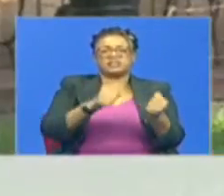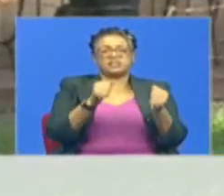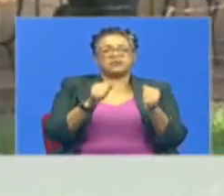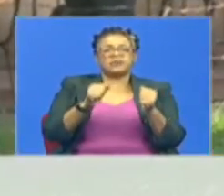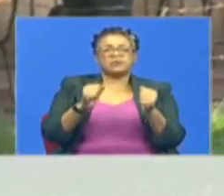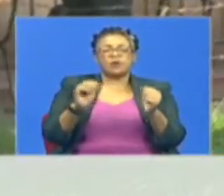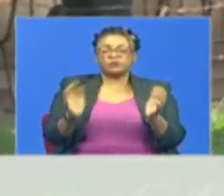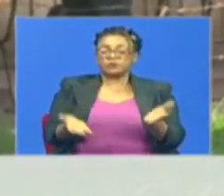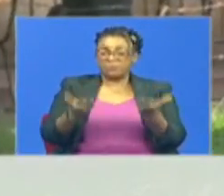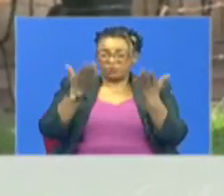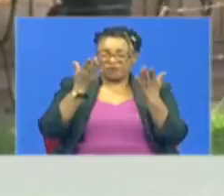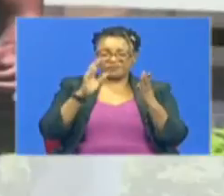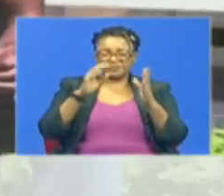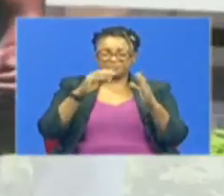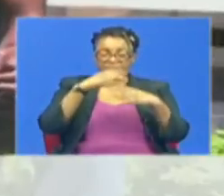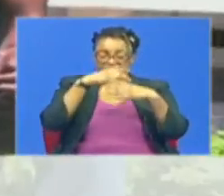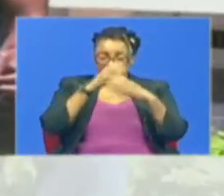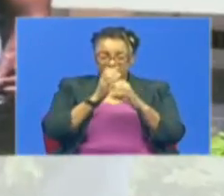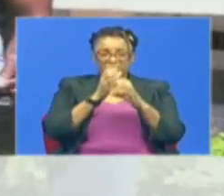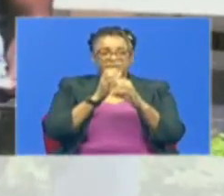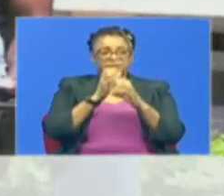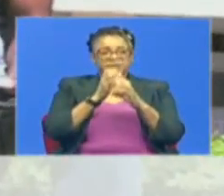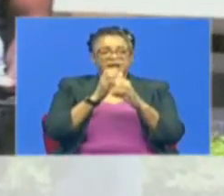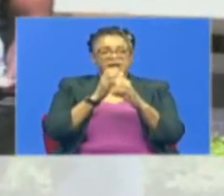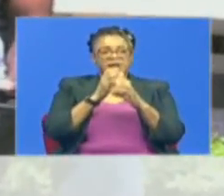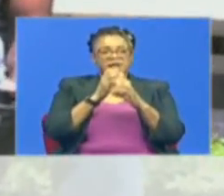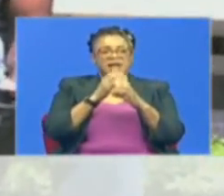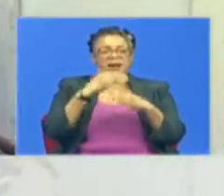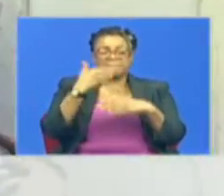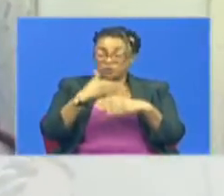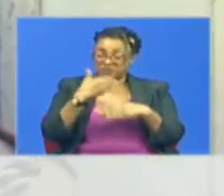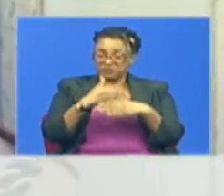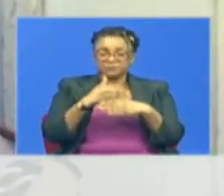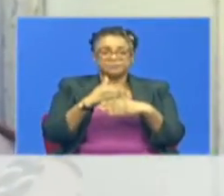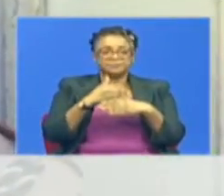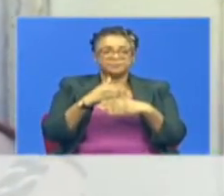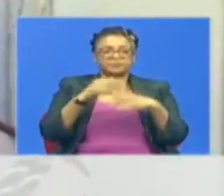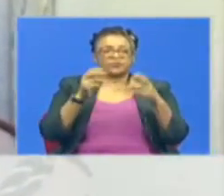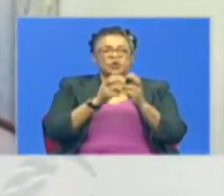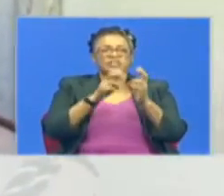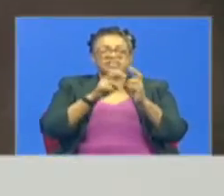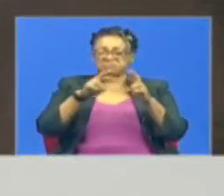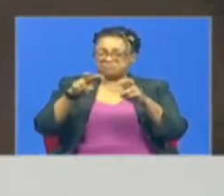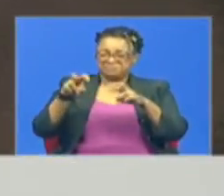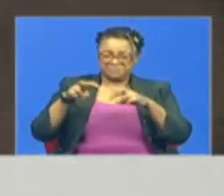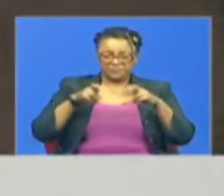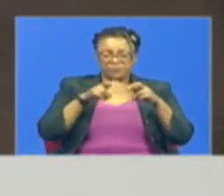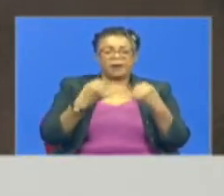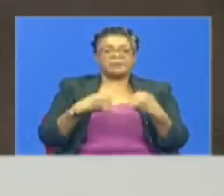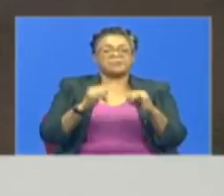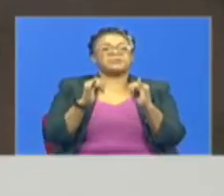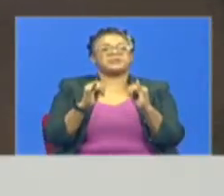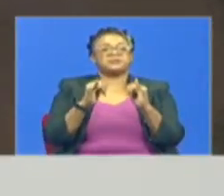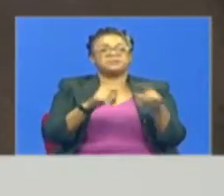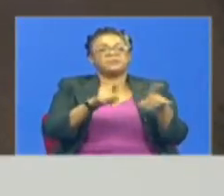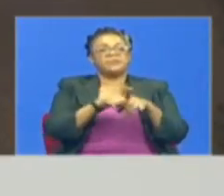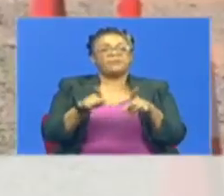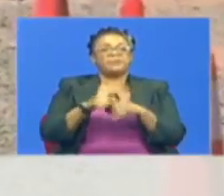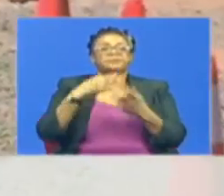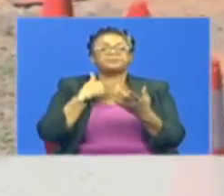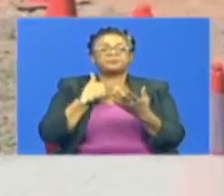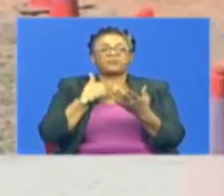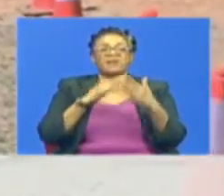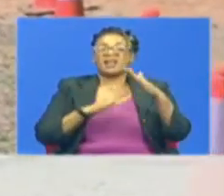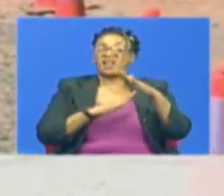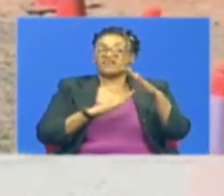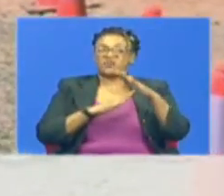and screening at county boundaries, contact tracing, are adequately implemented. They also want the curfew in place